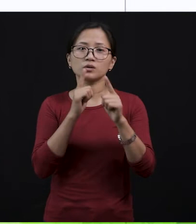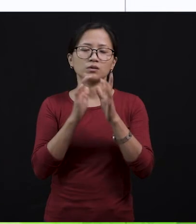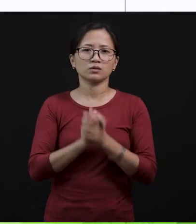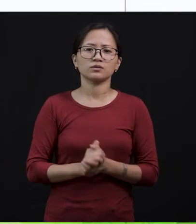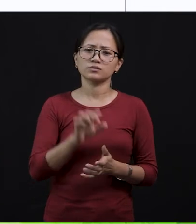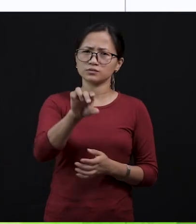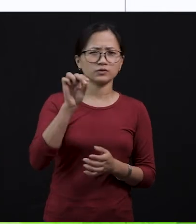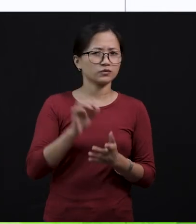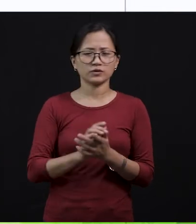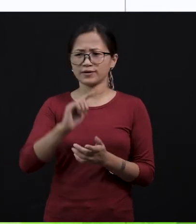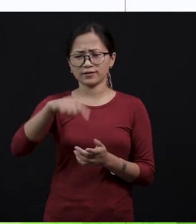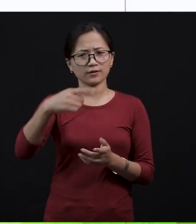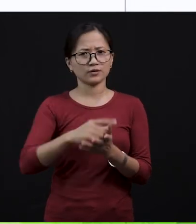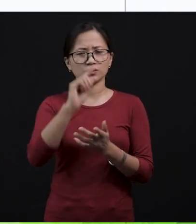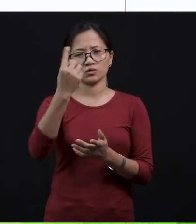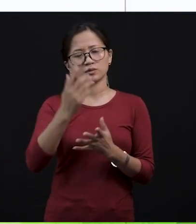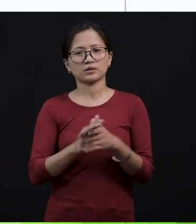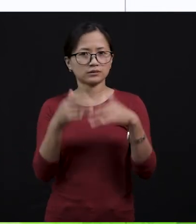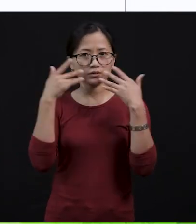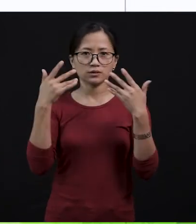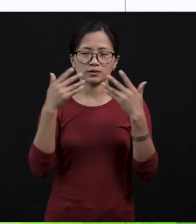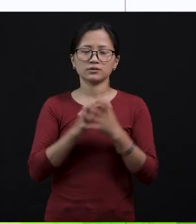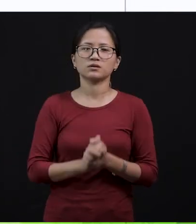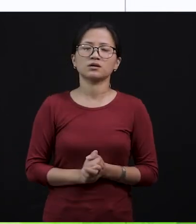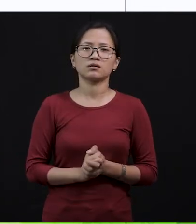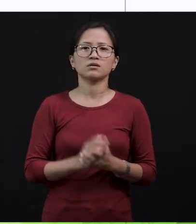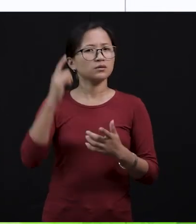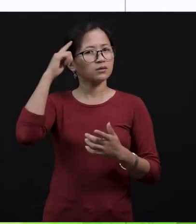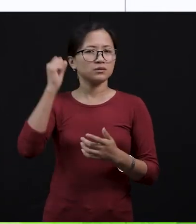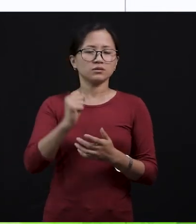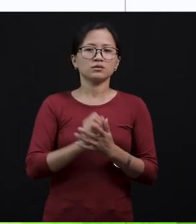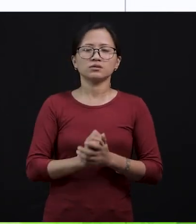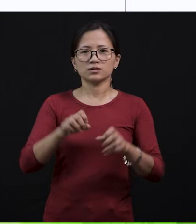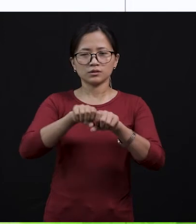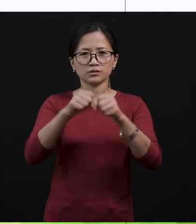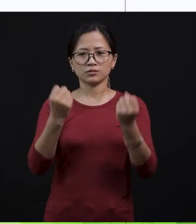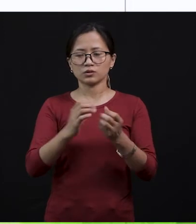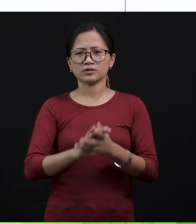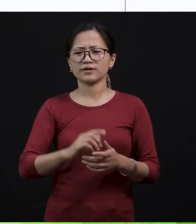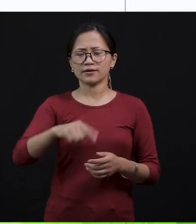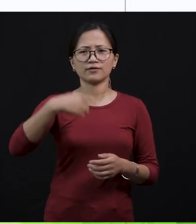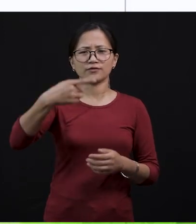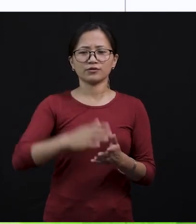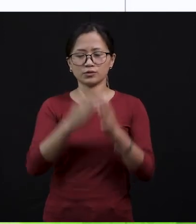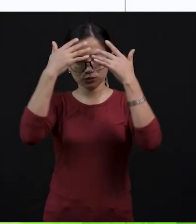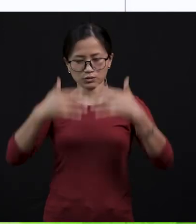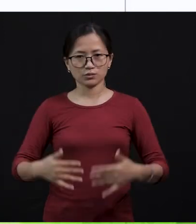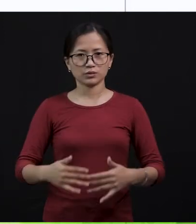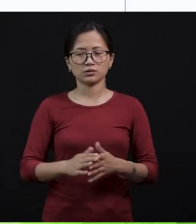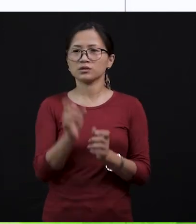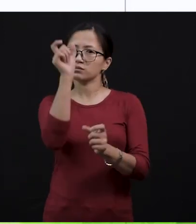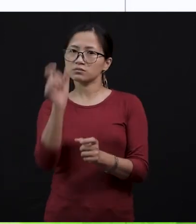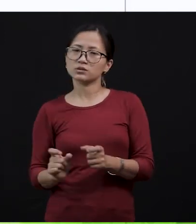will never find anyone like Macavity. And because remember, he has broken every human law